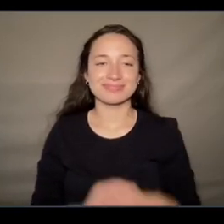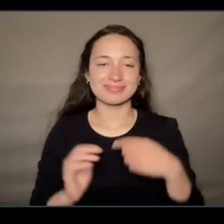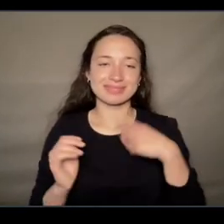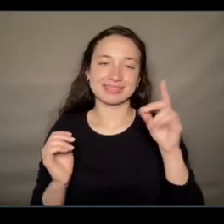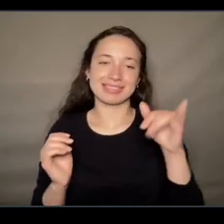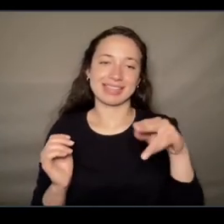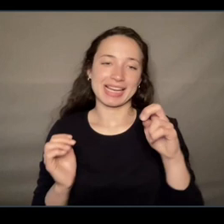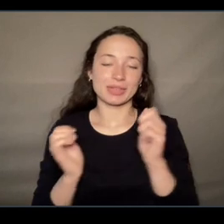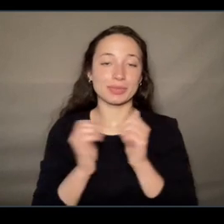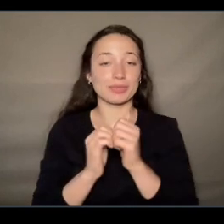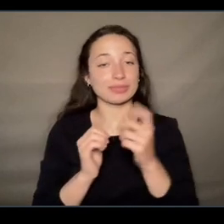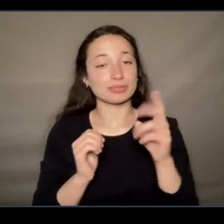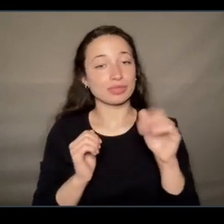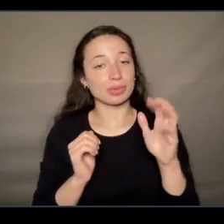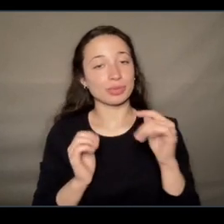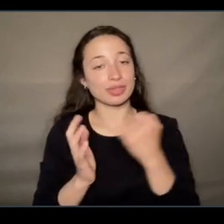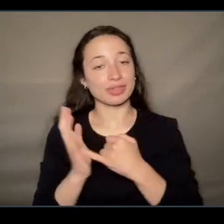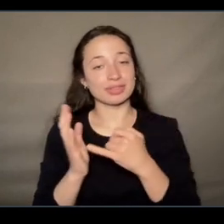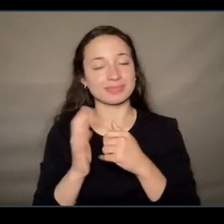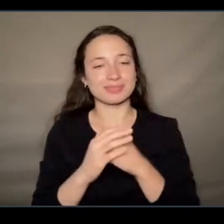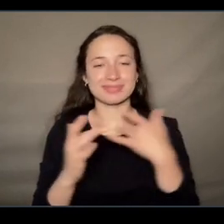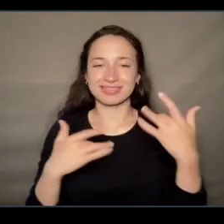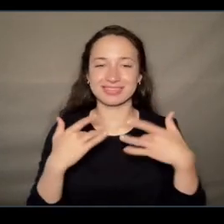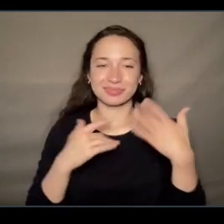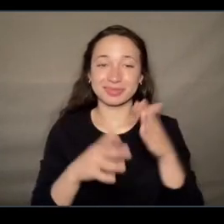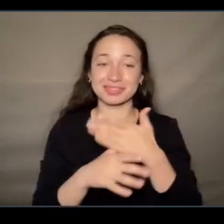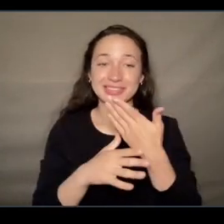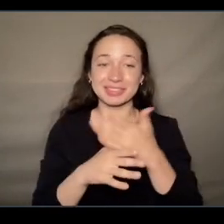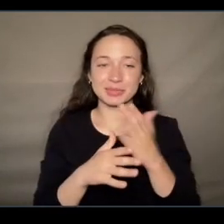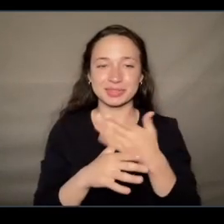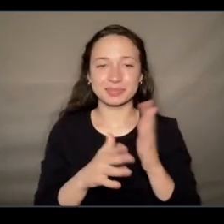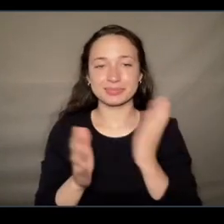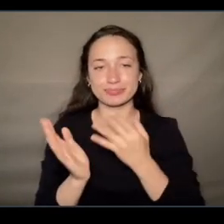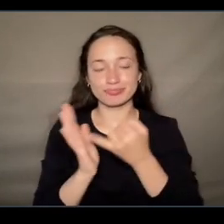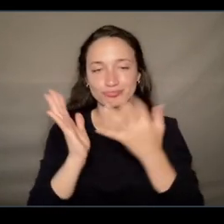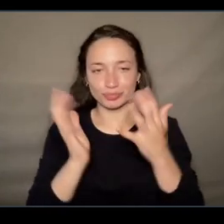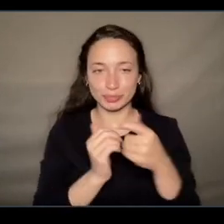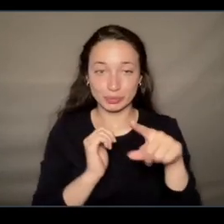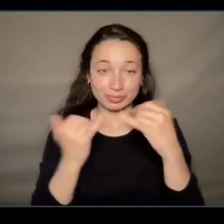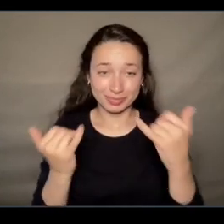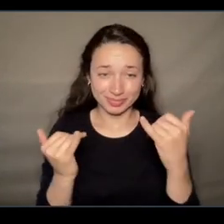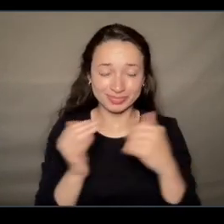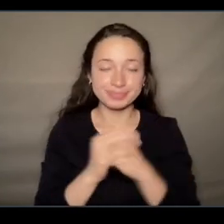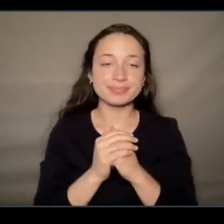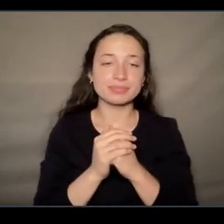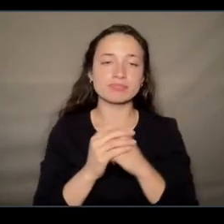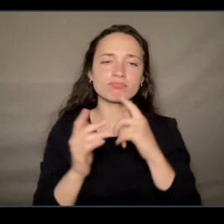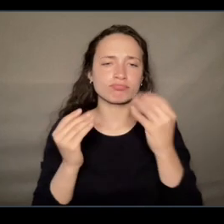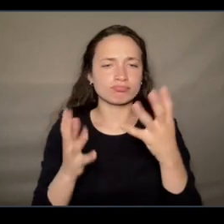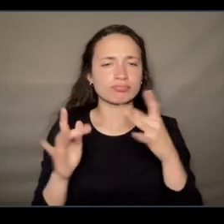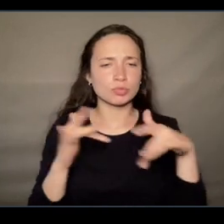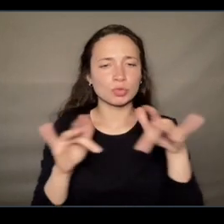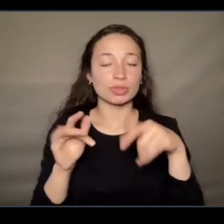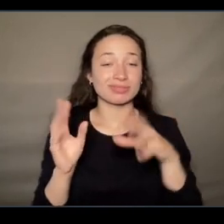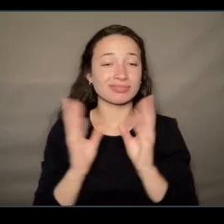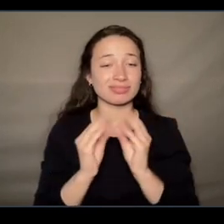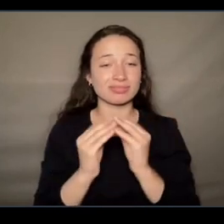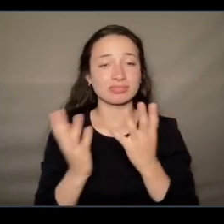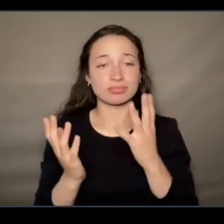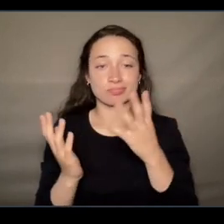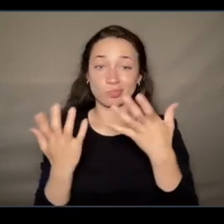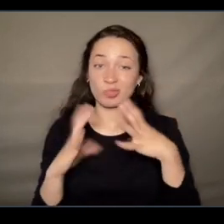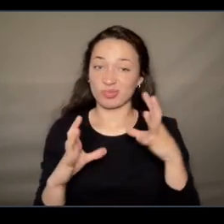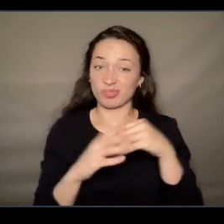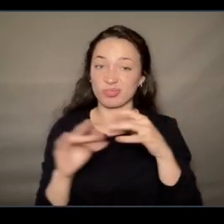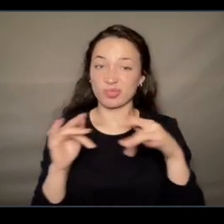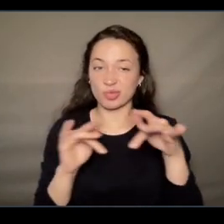Hi, I'm Diane McGarry from Drake at Arts. We're so excited to be sharing our artists with you today. We are recording this session, so if